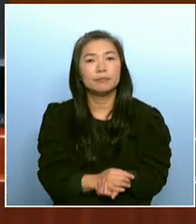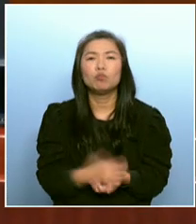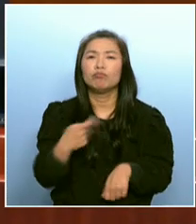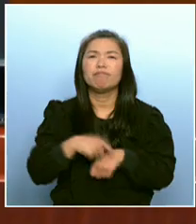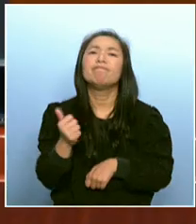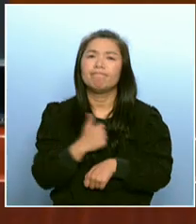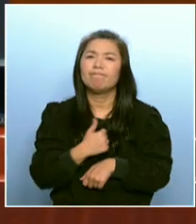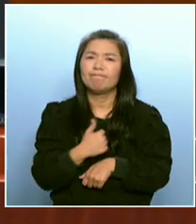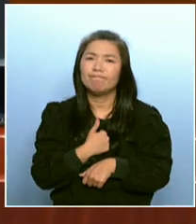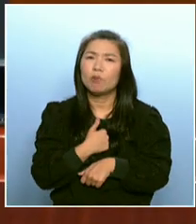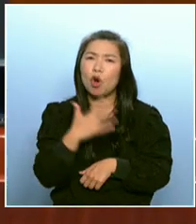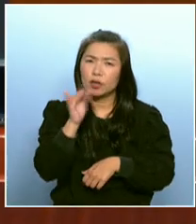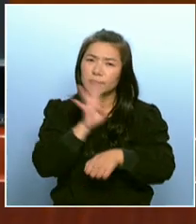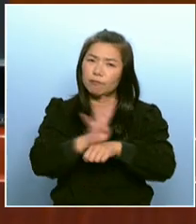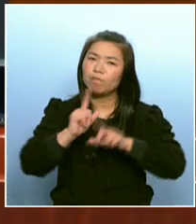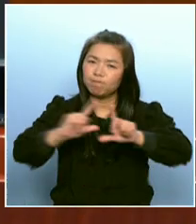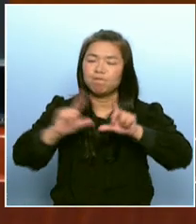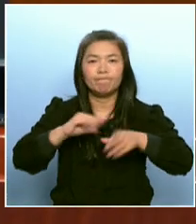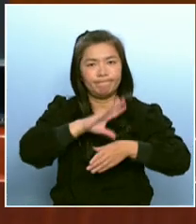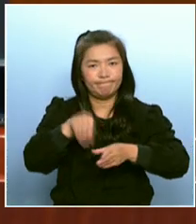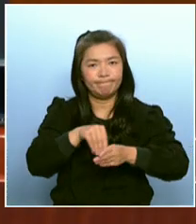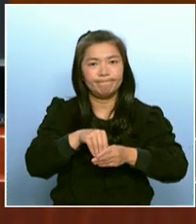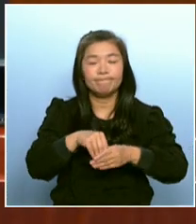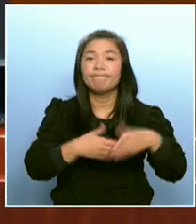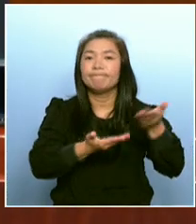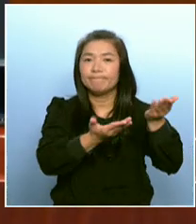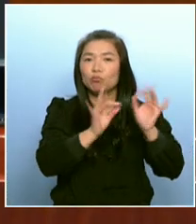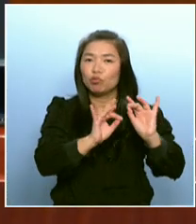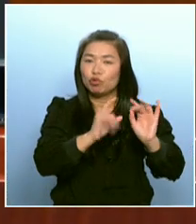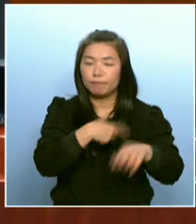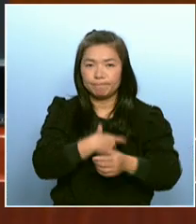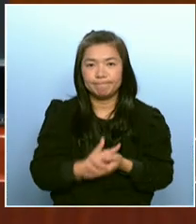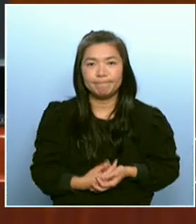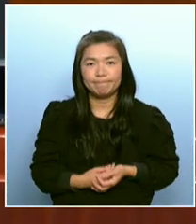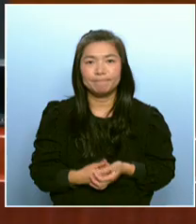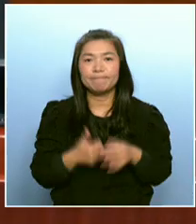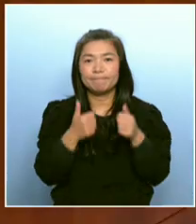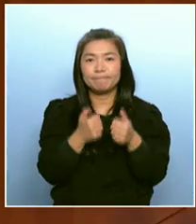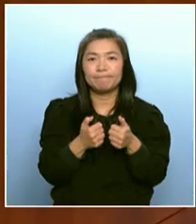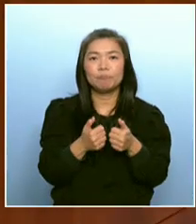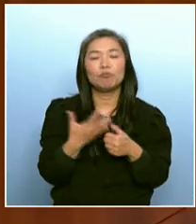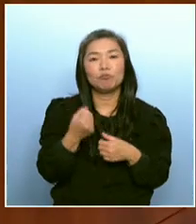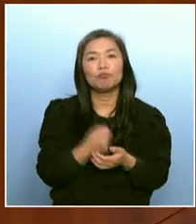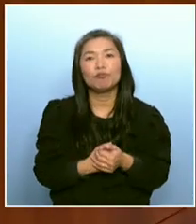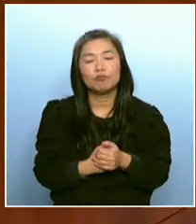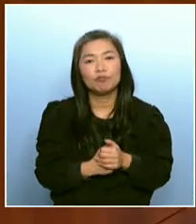Kam Yin. We have plenty of time, so I'll give each member 4 minutes, including questions and answers. Mr. Chen Pui Kong, please.